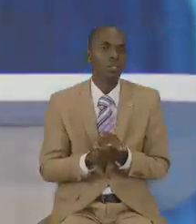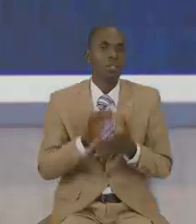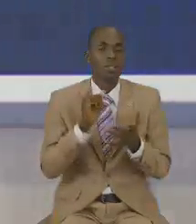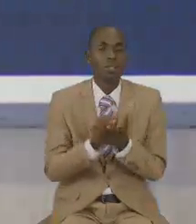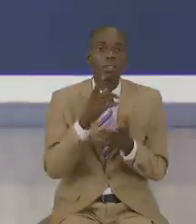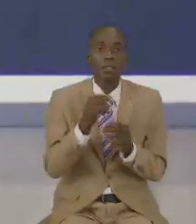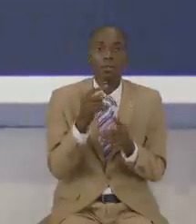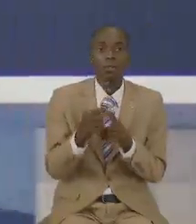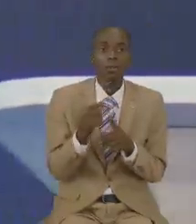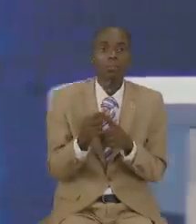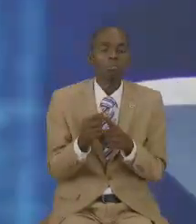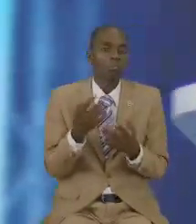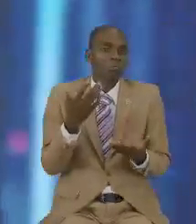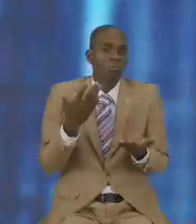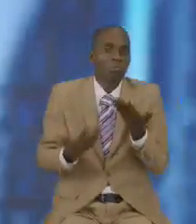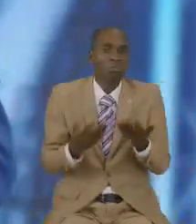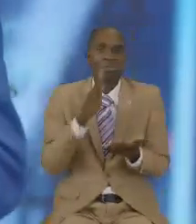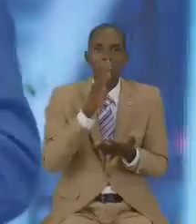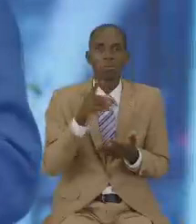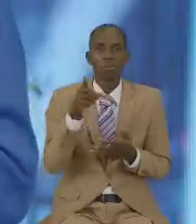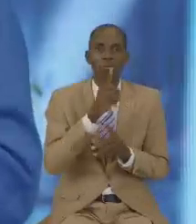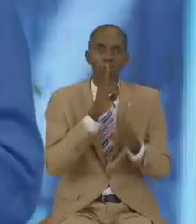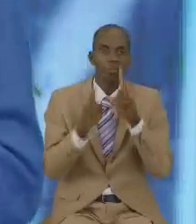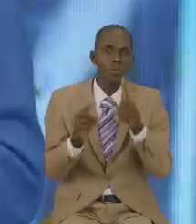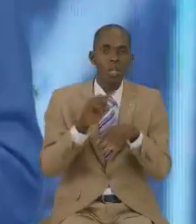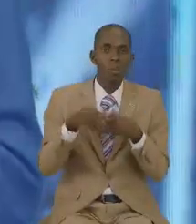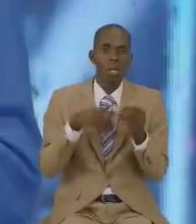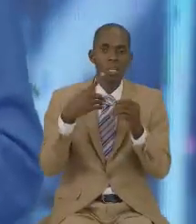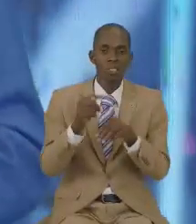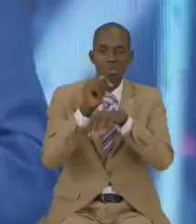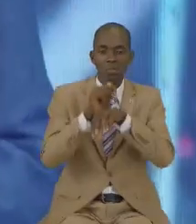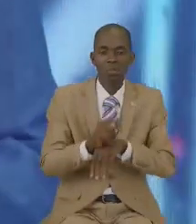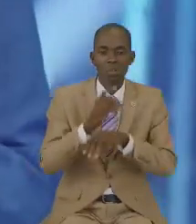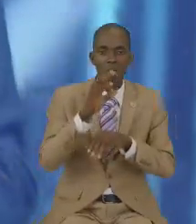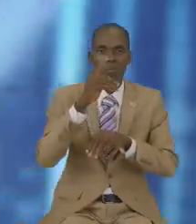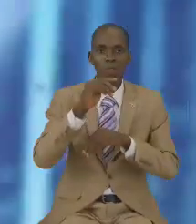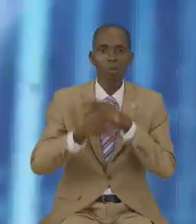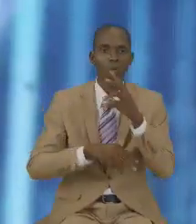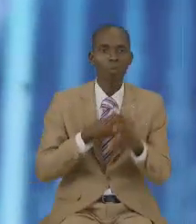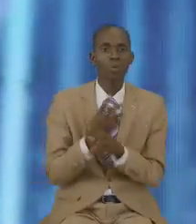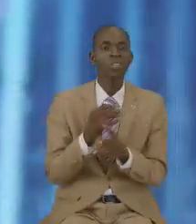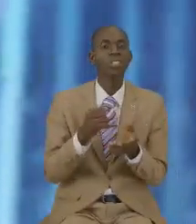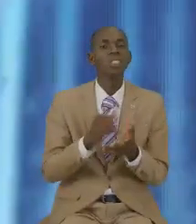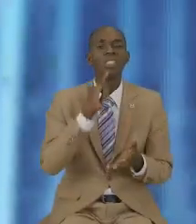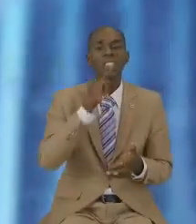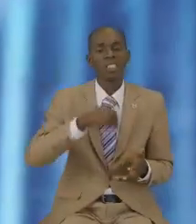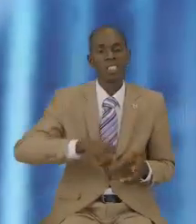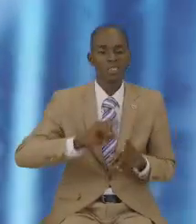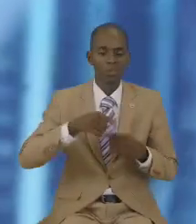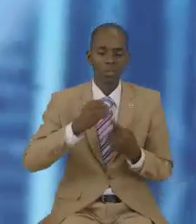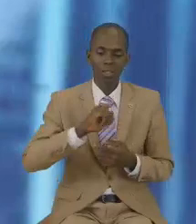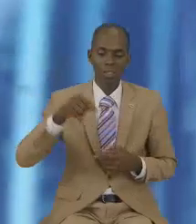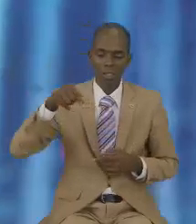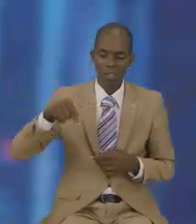world, whether you talk about the traditions of the world, is going down, down, and down.